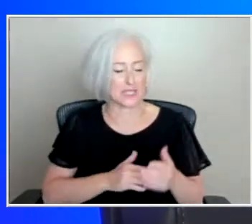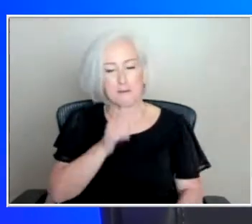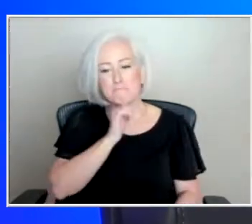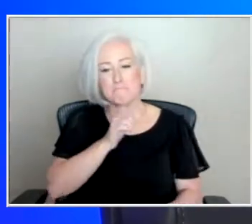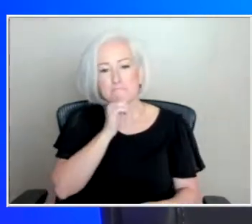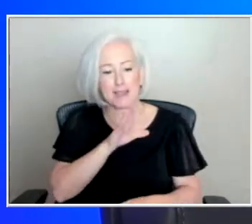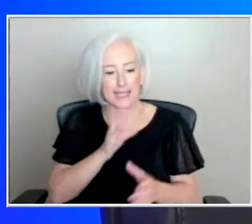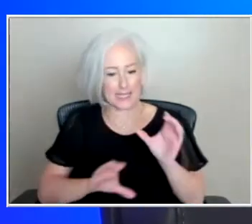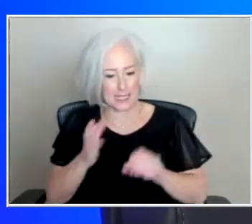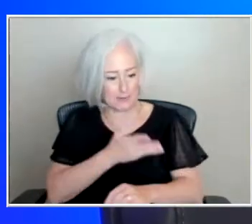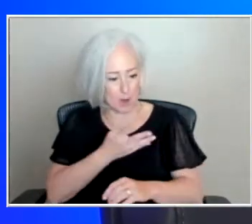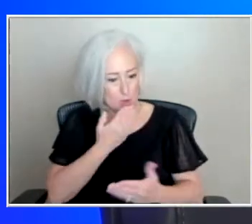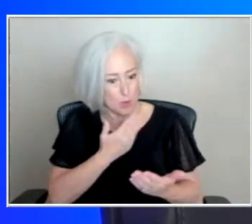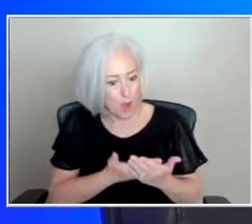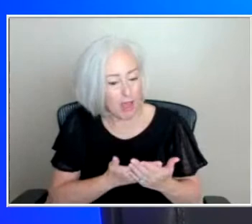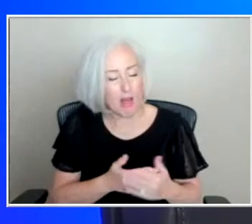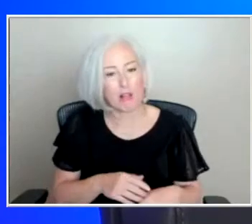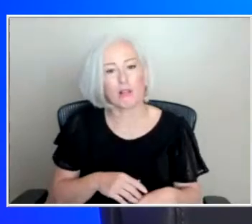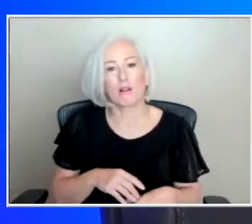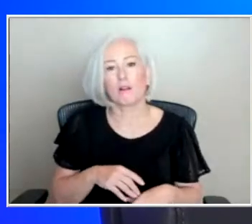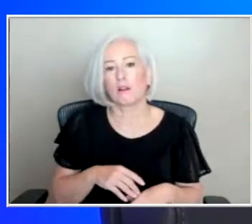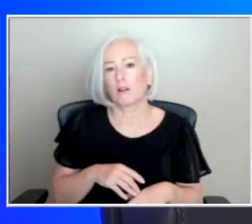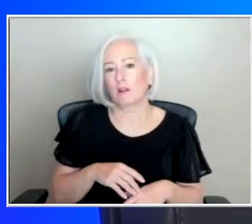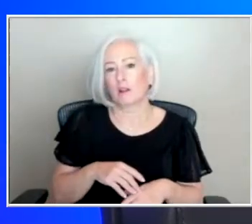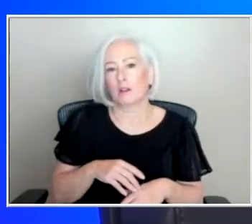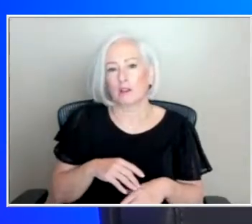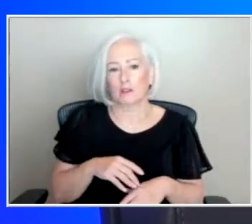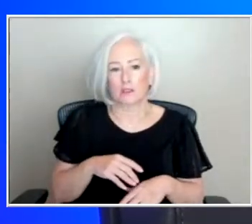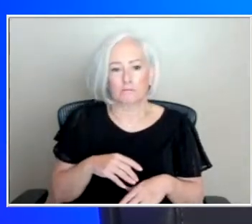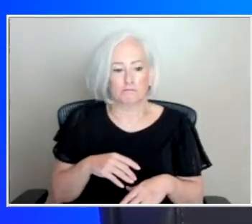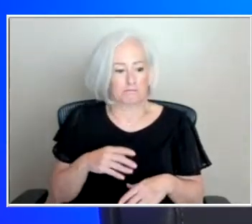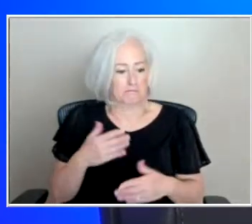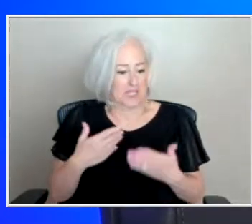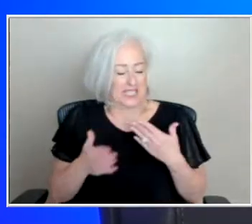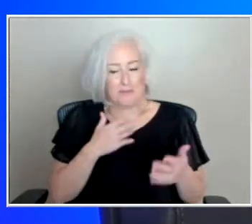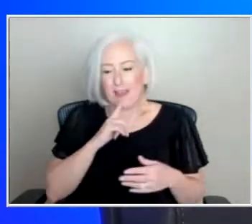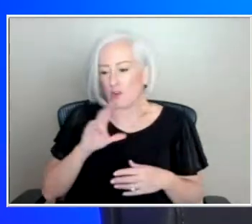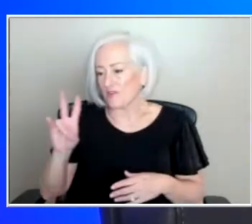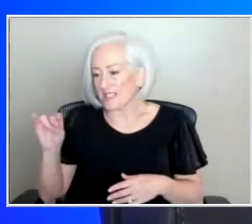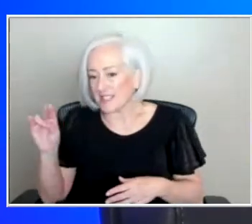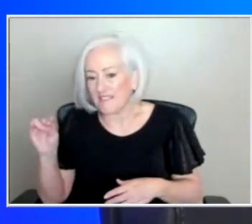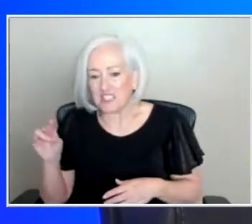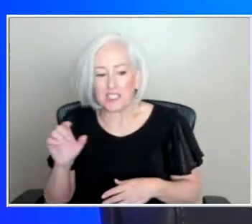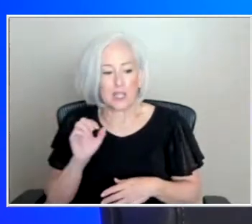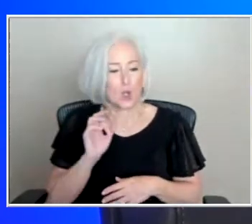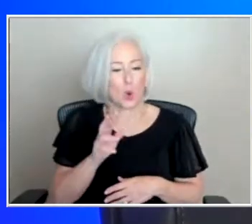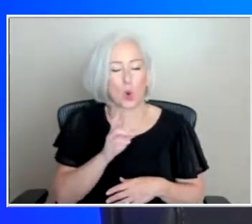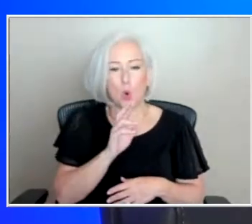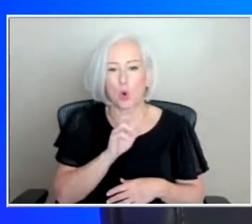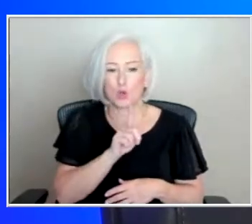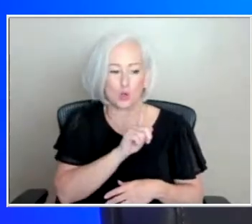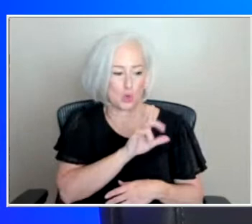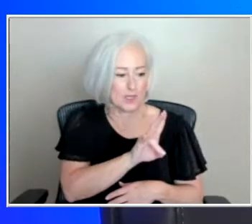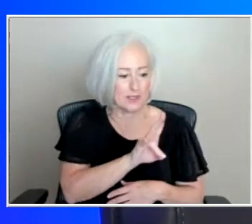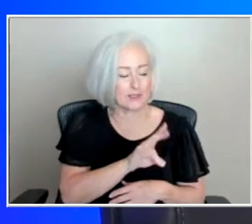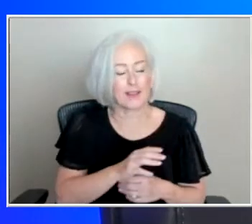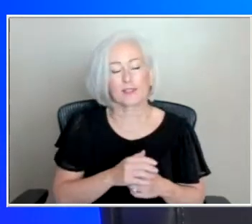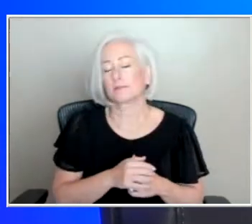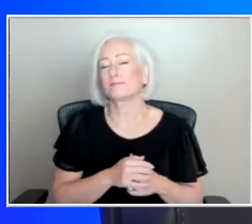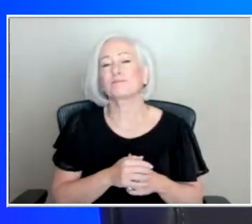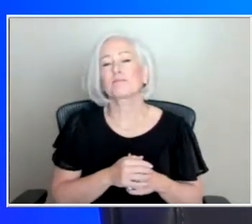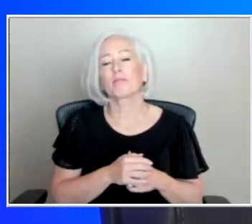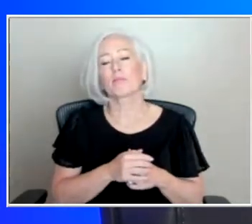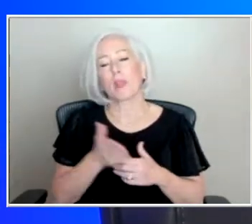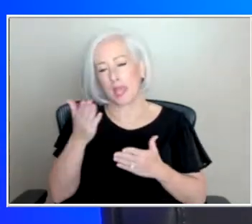well, even if they are 70 years old. But there's also young individuals that